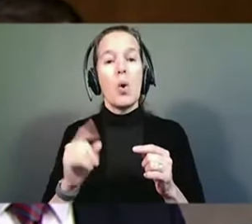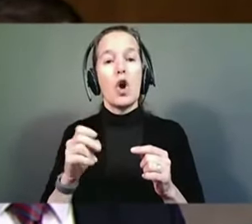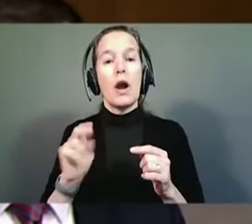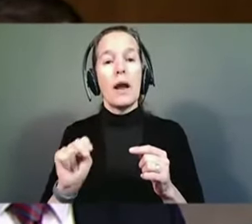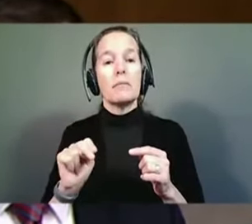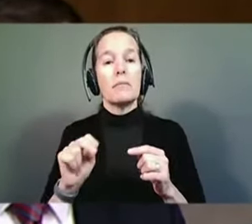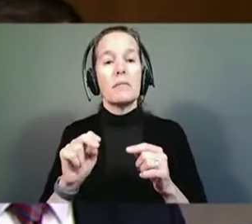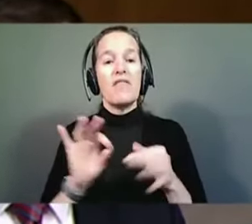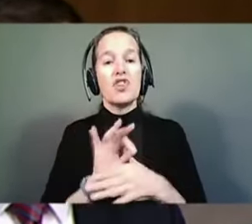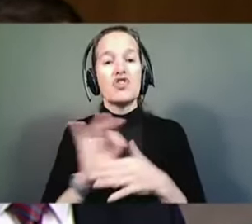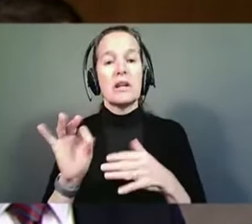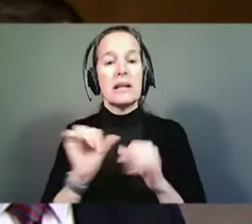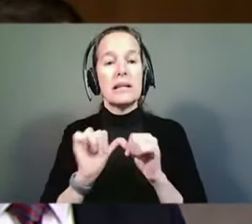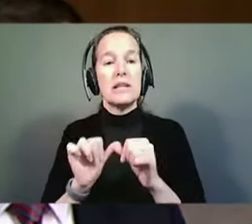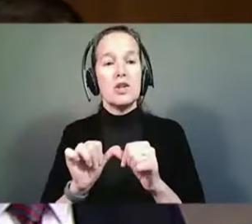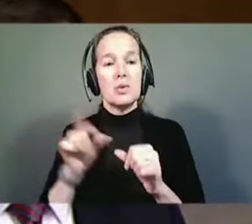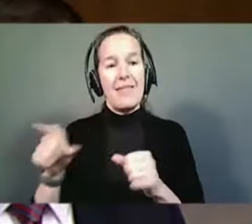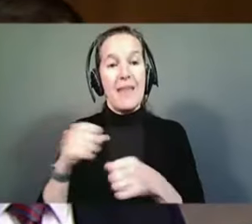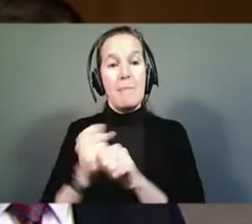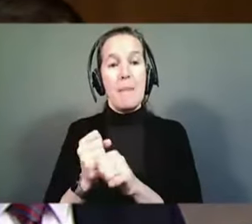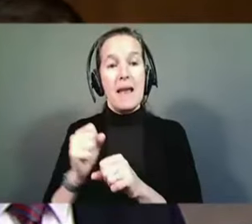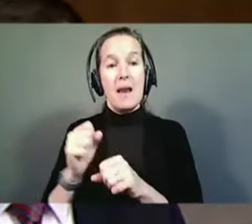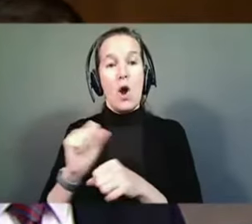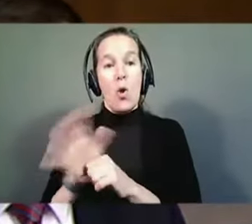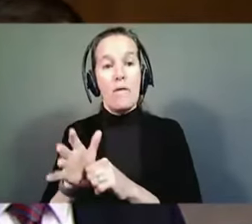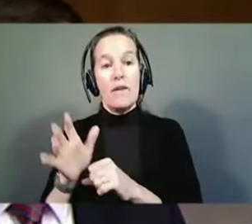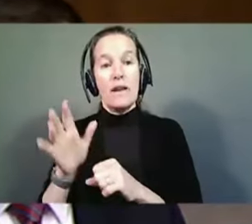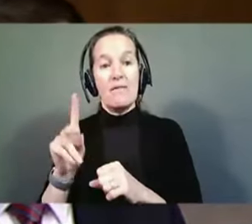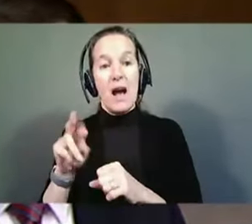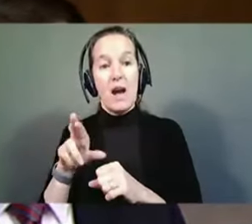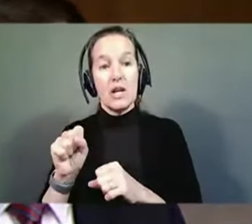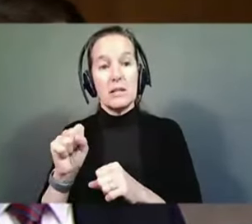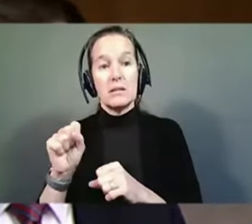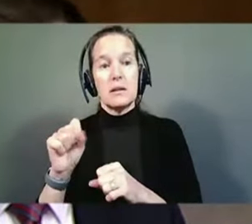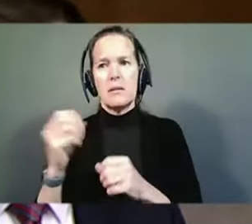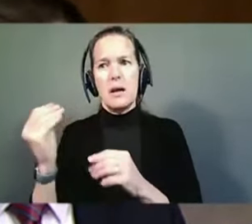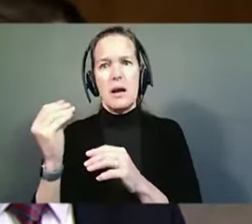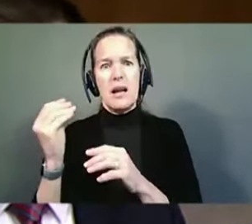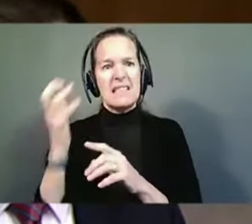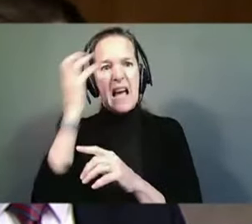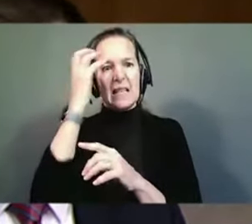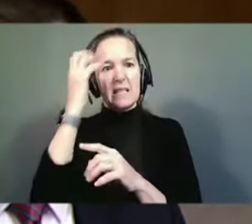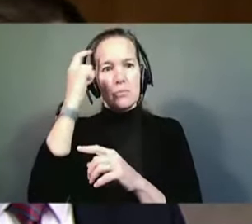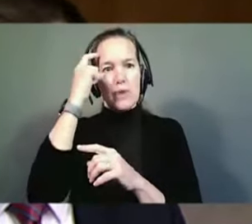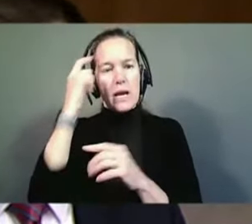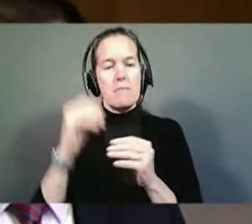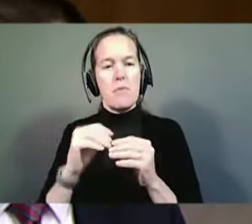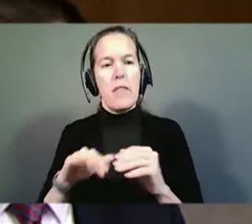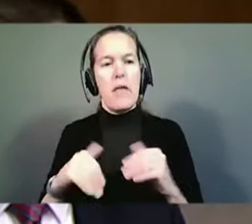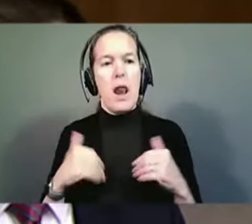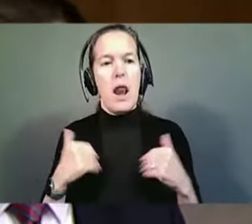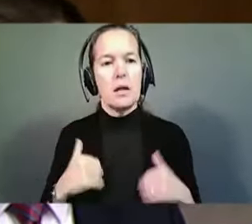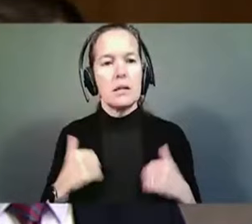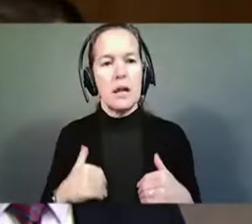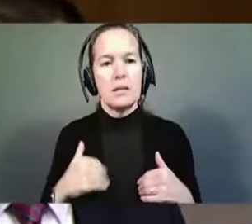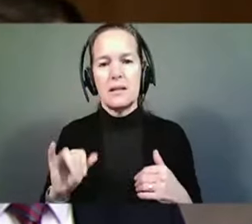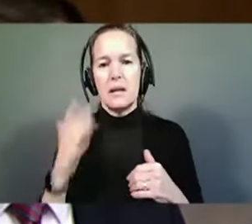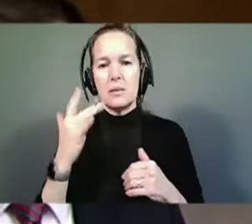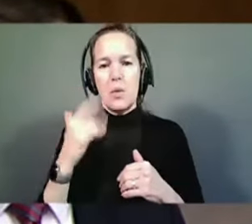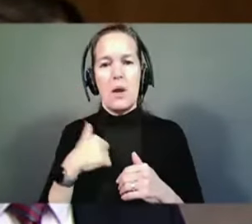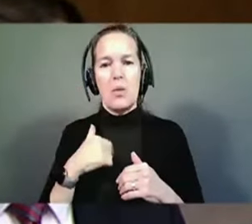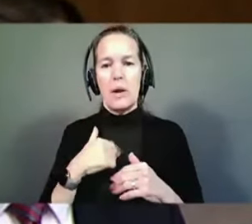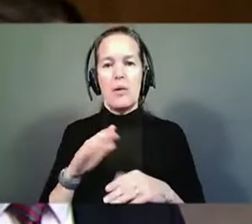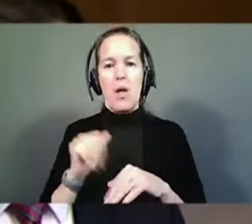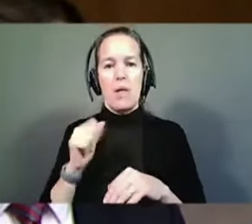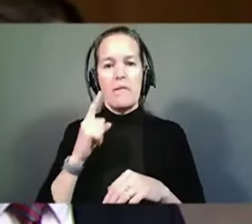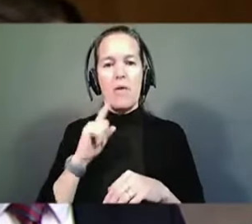that attacks the brain more so than human lung cells and human veins. That's why we've called for a viral gain of function moratorium until we